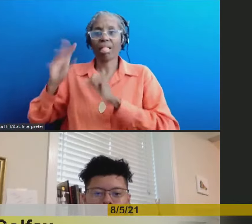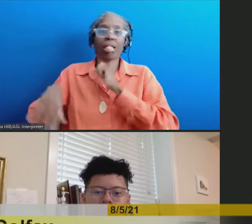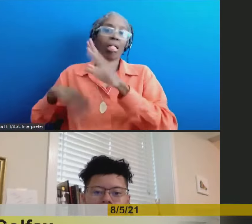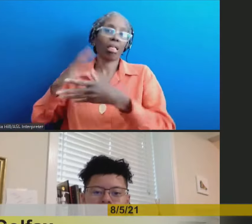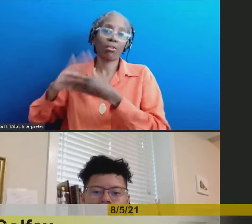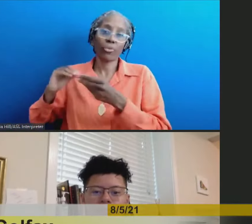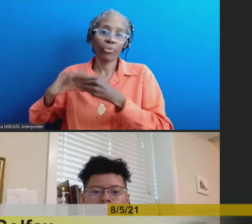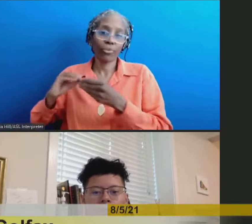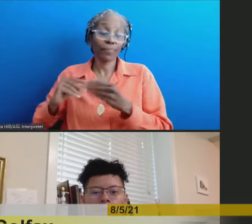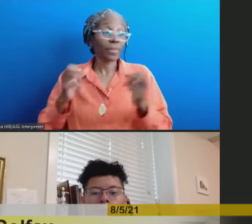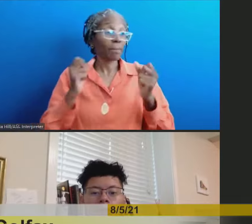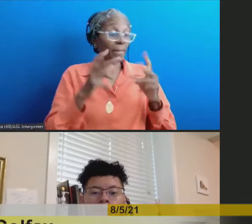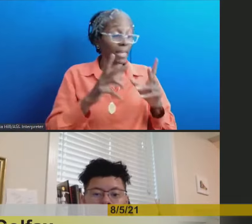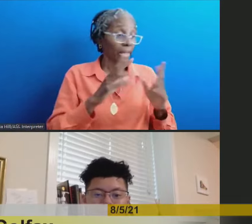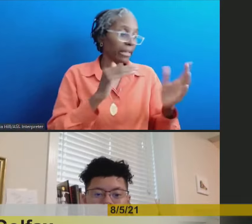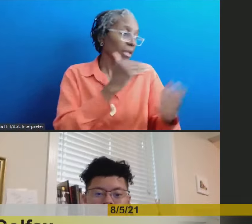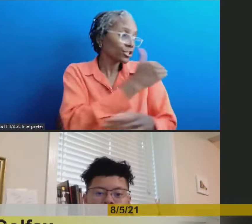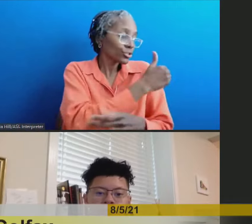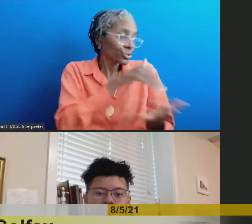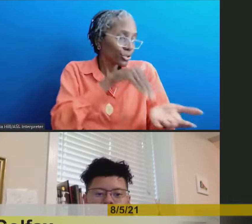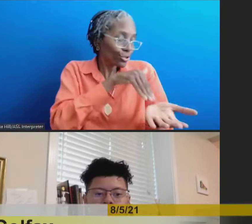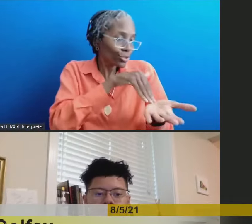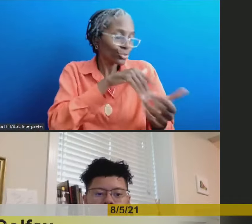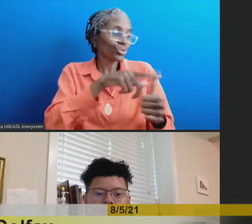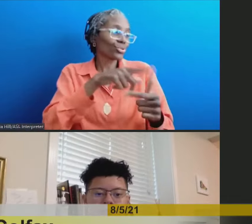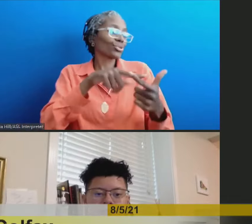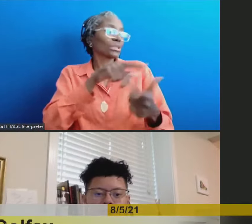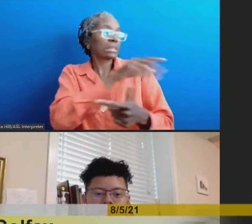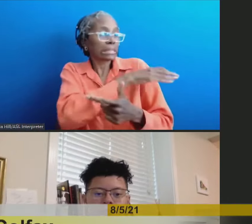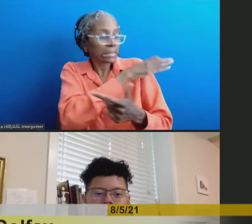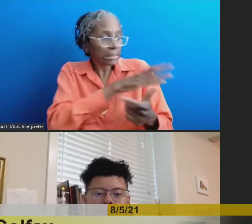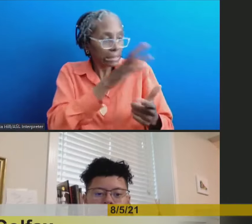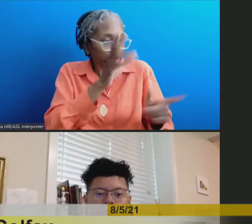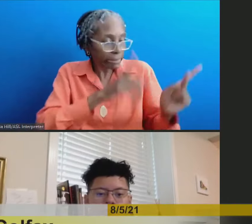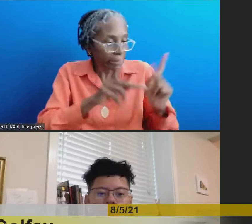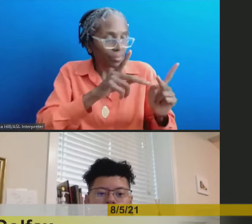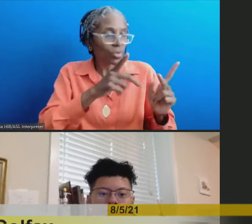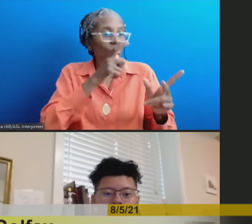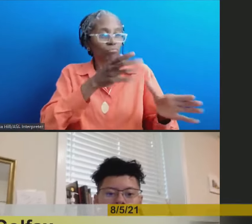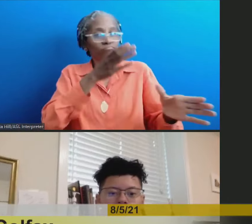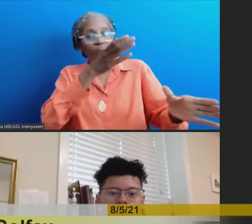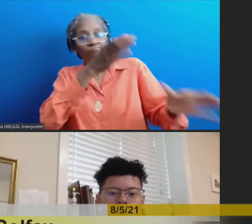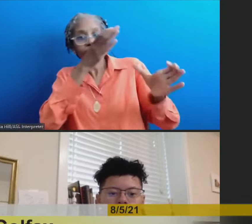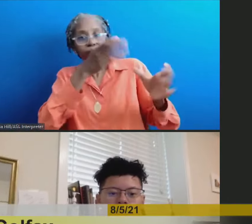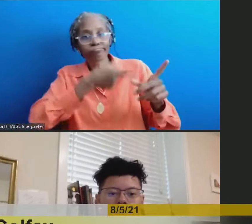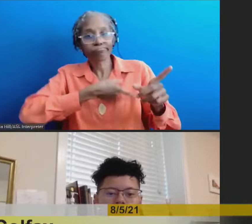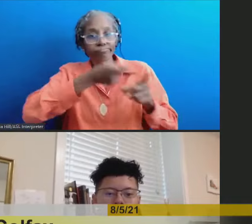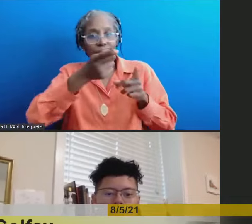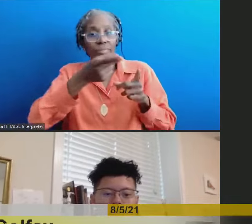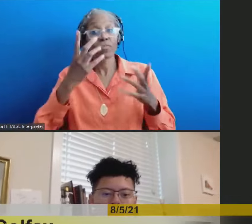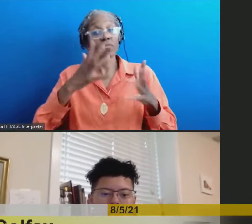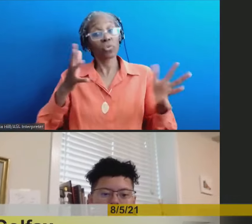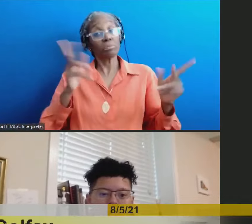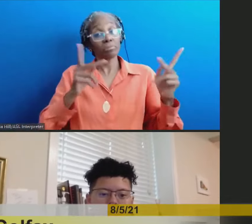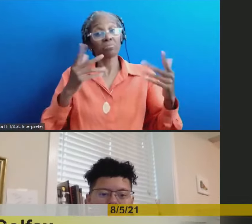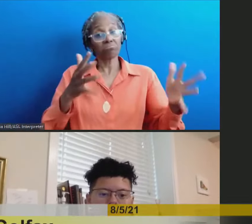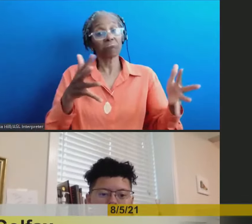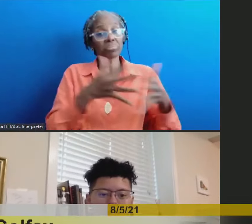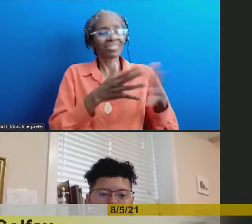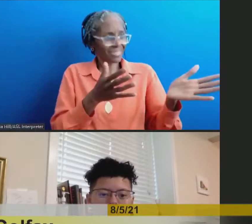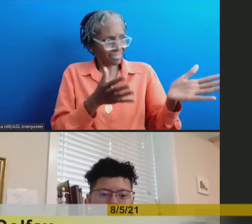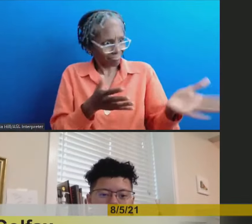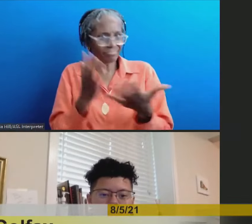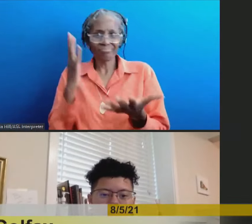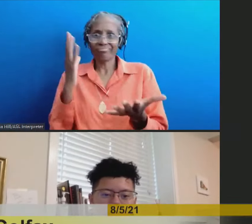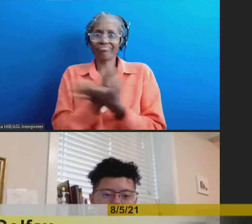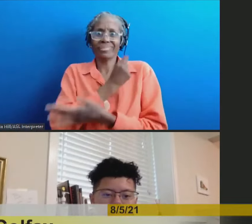clinicians, the healthcare providers who specialize in reproductive health are recommending that people get these vaccines. In fact,